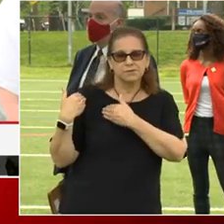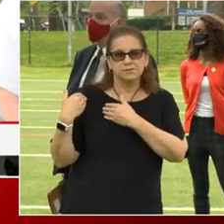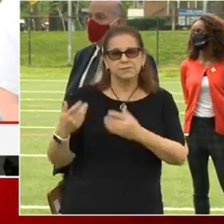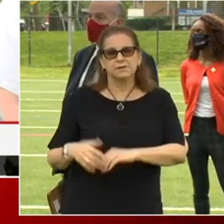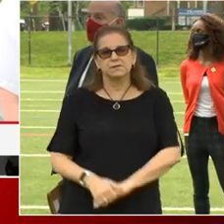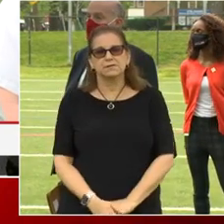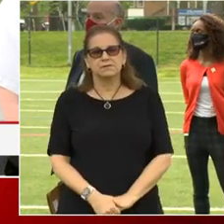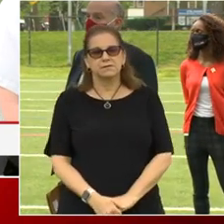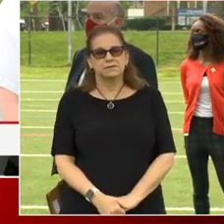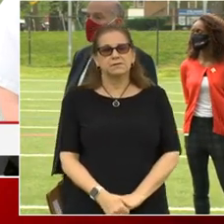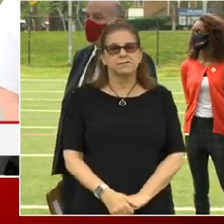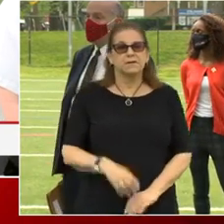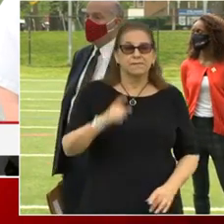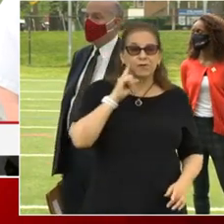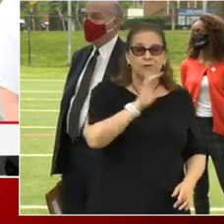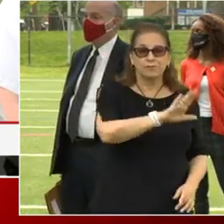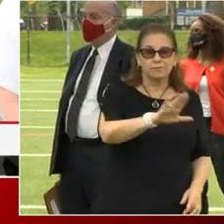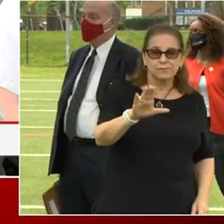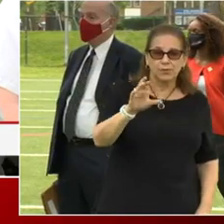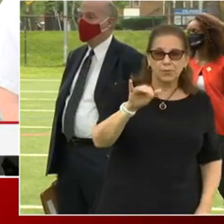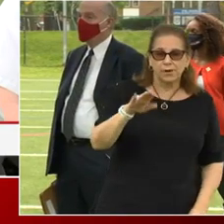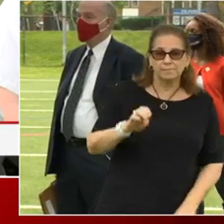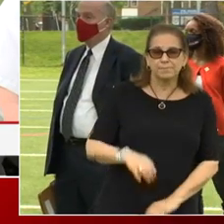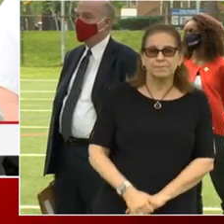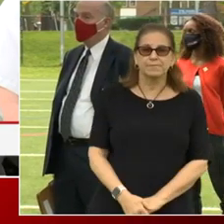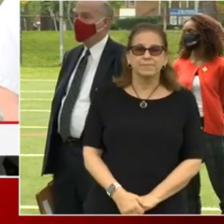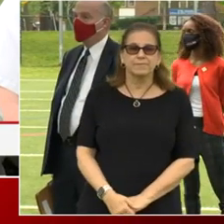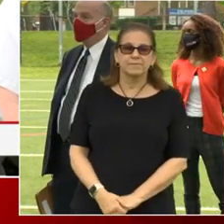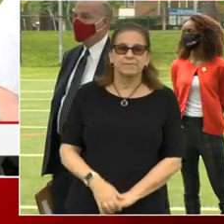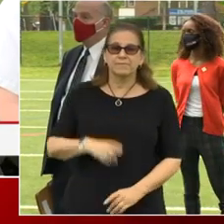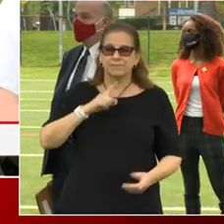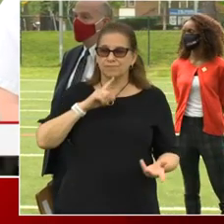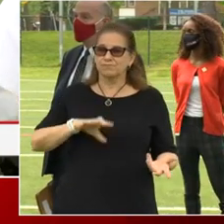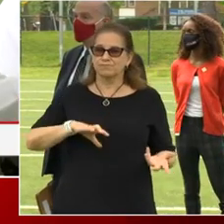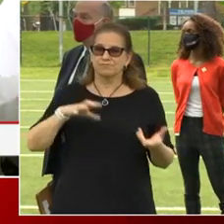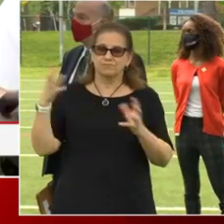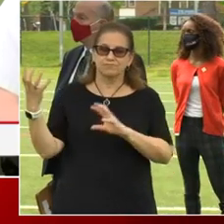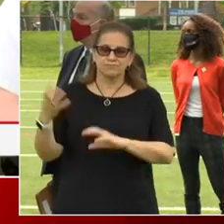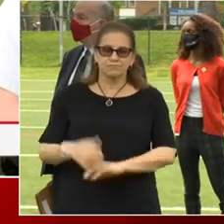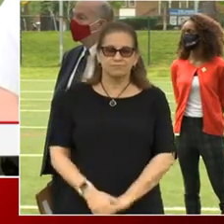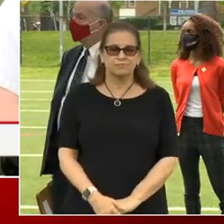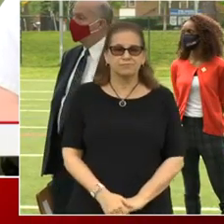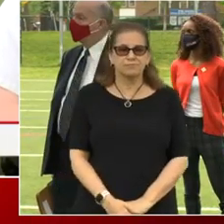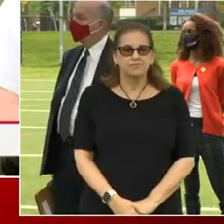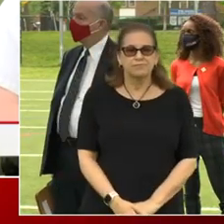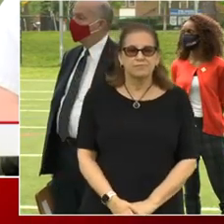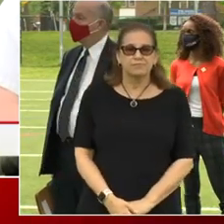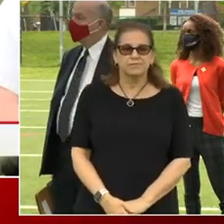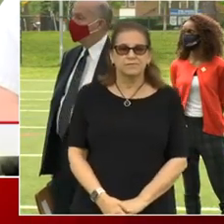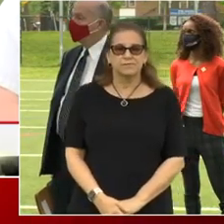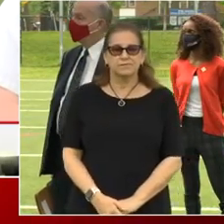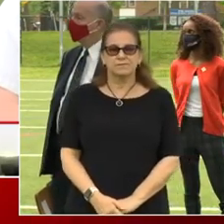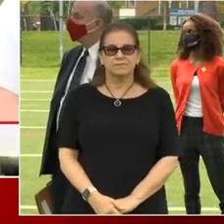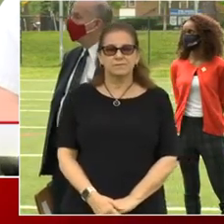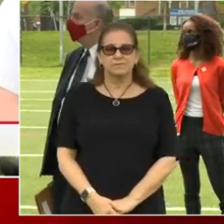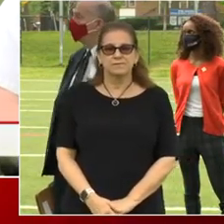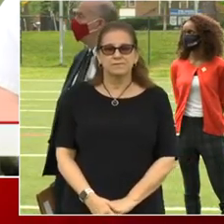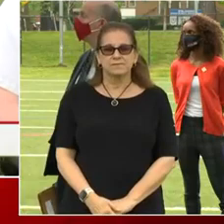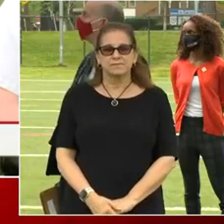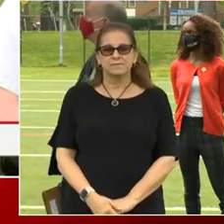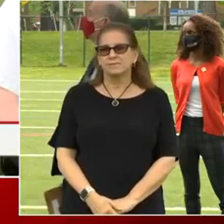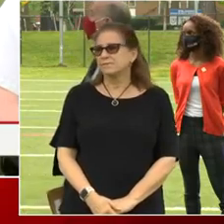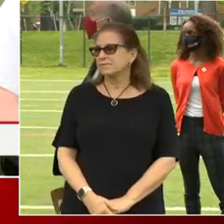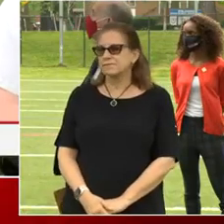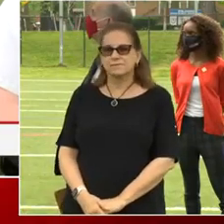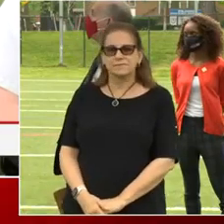crimes, especially when they do things that seriously disrupt community. I'll let one of my colleagues, I'm not sure, maybe we can talk